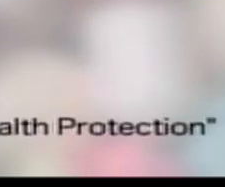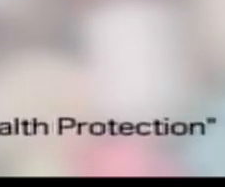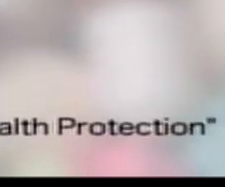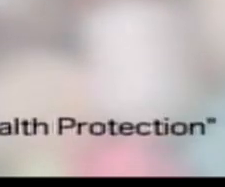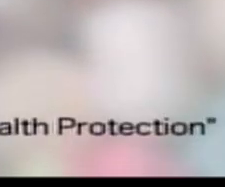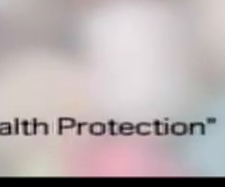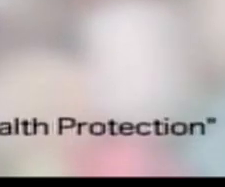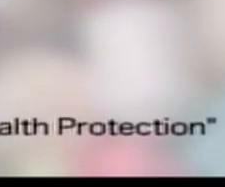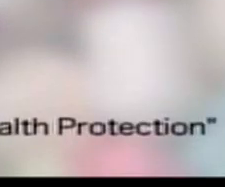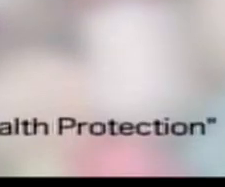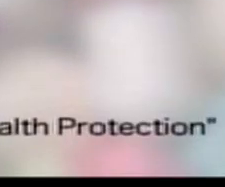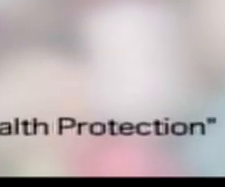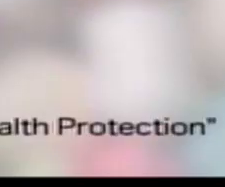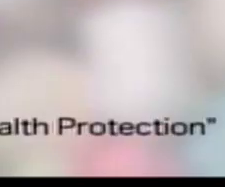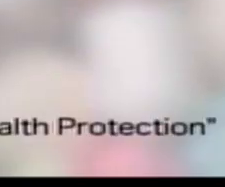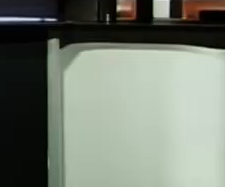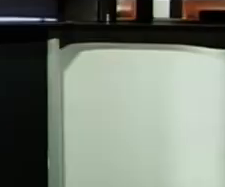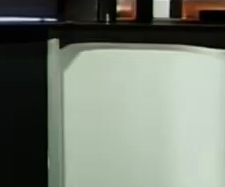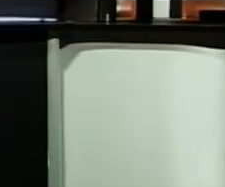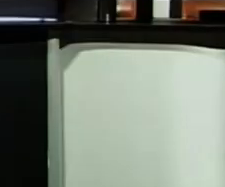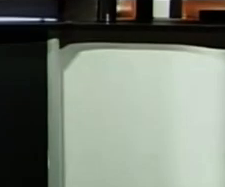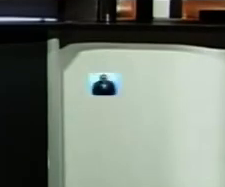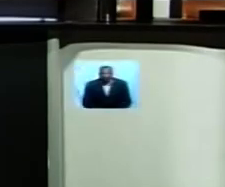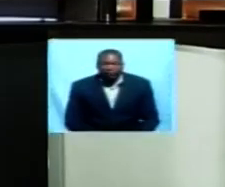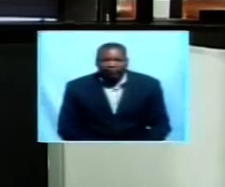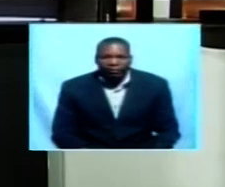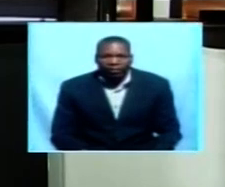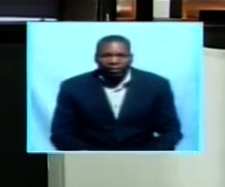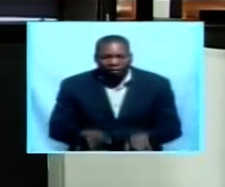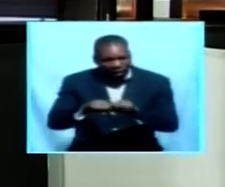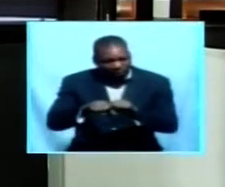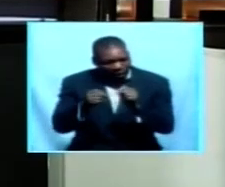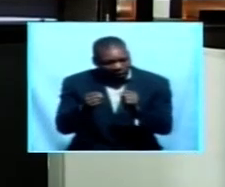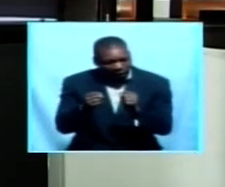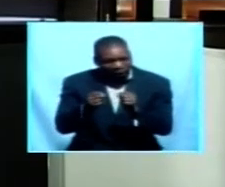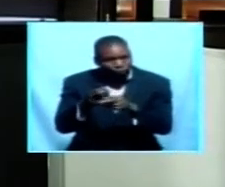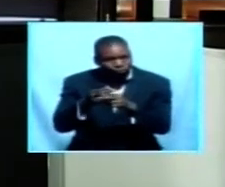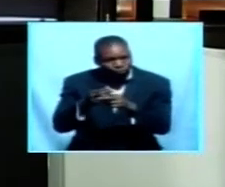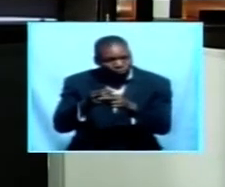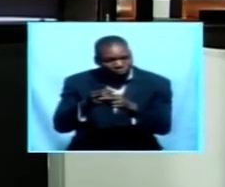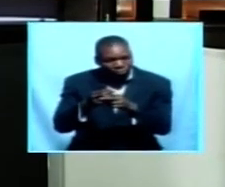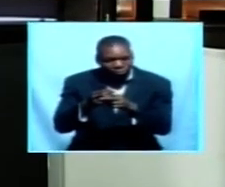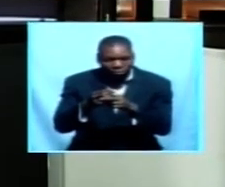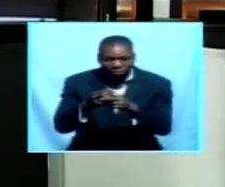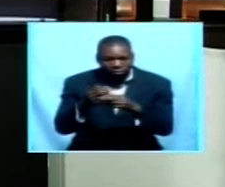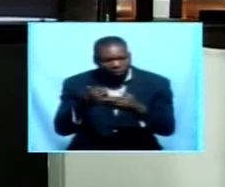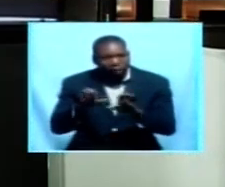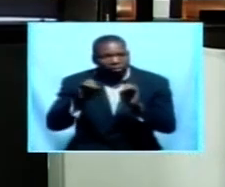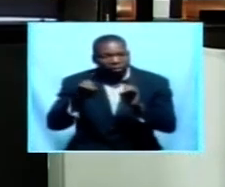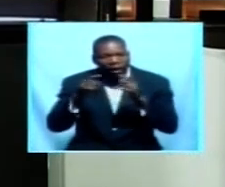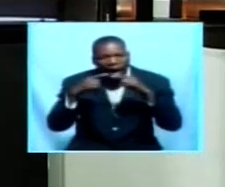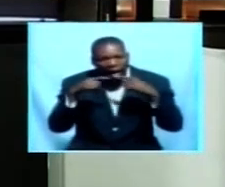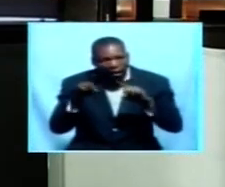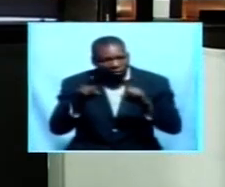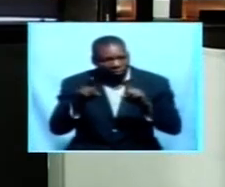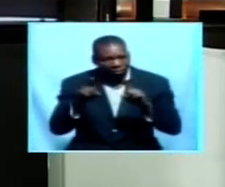regulating medicines for public health protection. We'll take our commercial break, but just after that, we'll have education news,